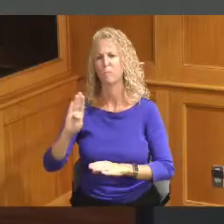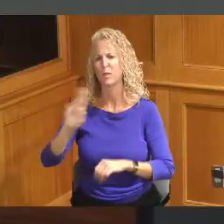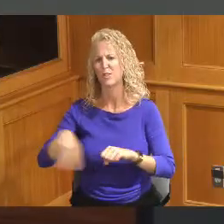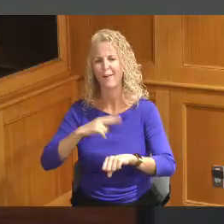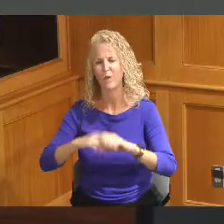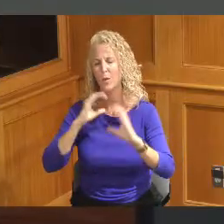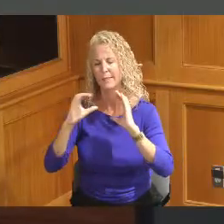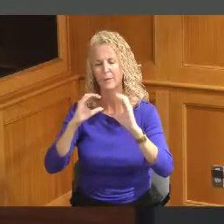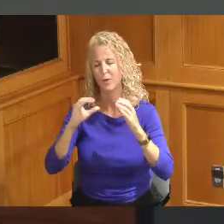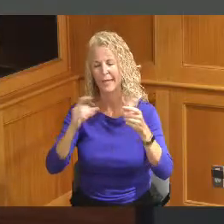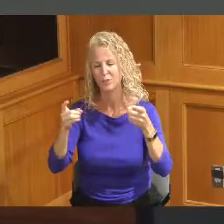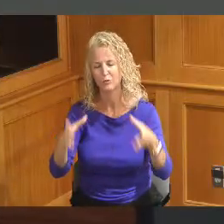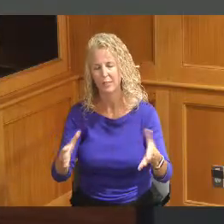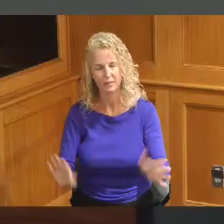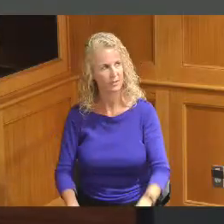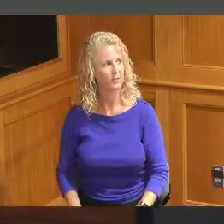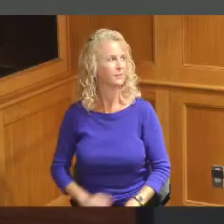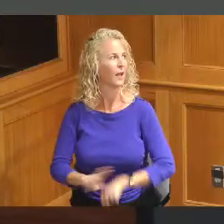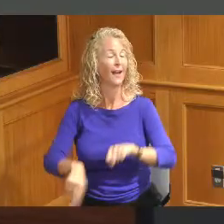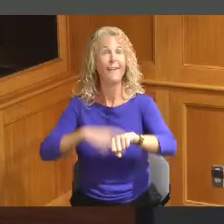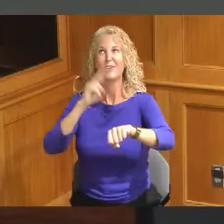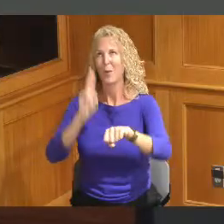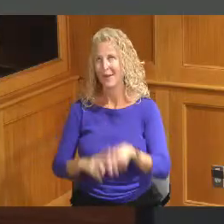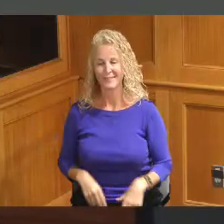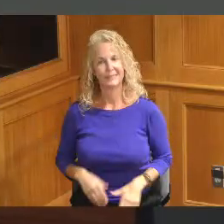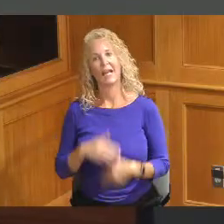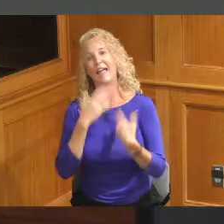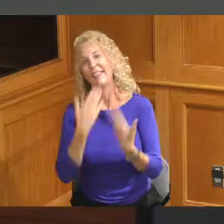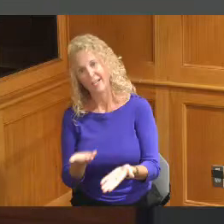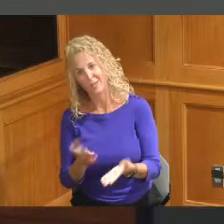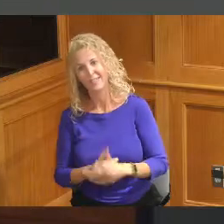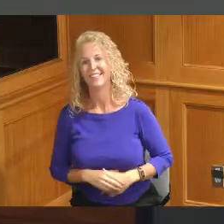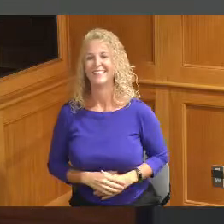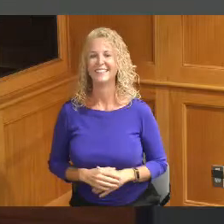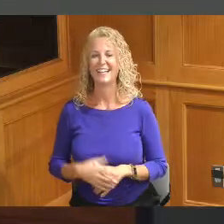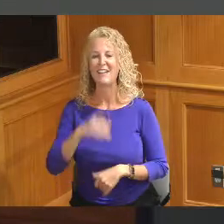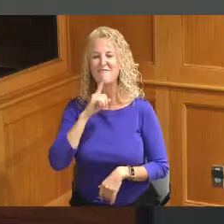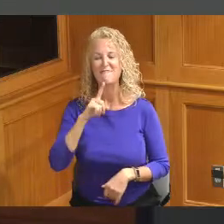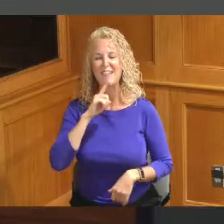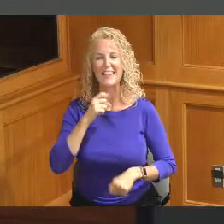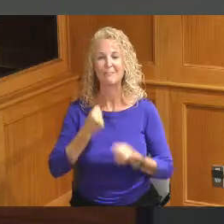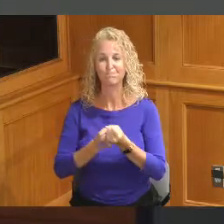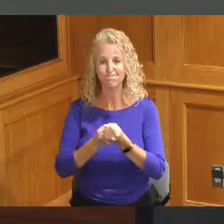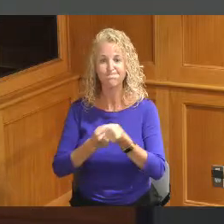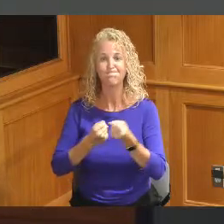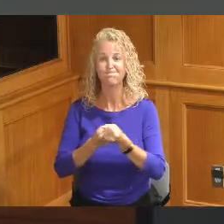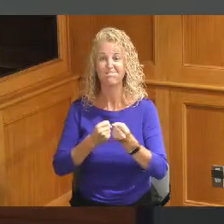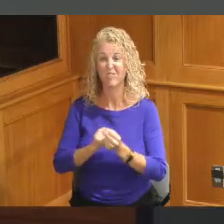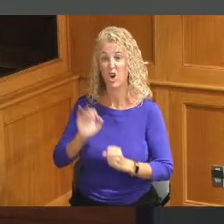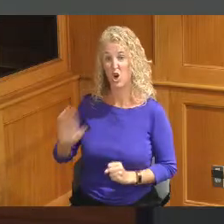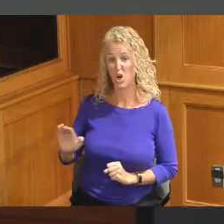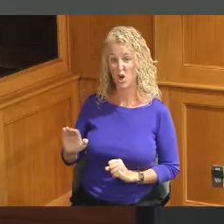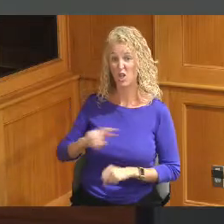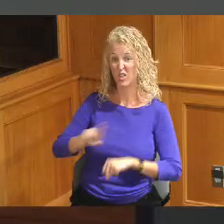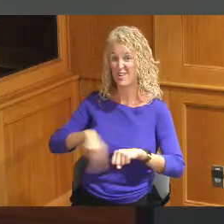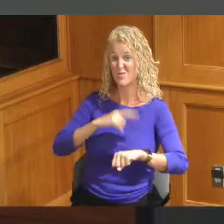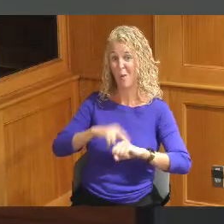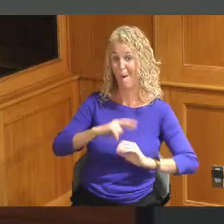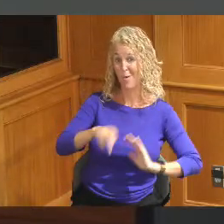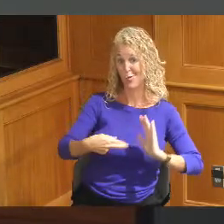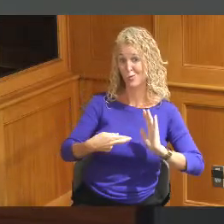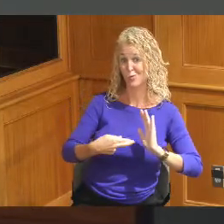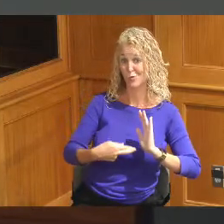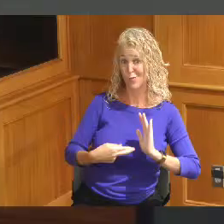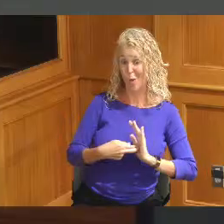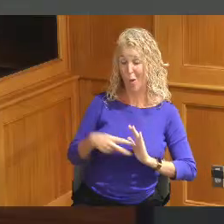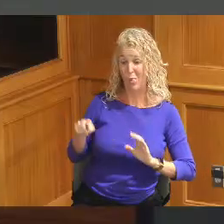I'm sorry, who has helped us out this entire time and has really abdicated her current role to help serve as the point